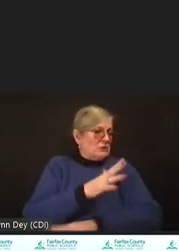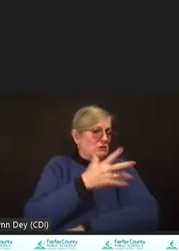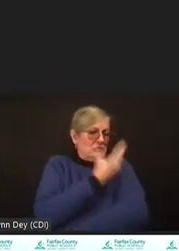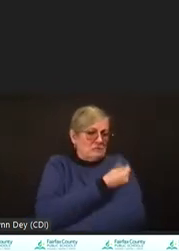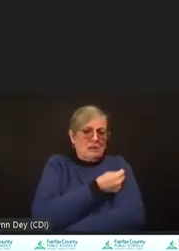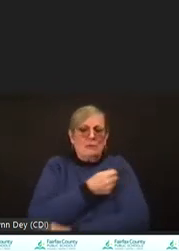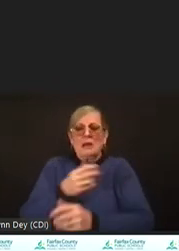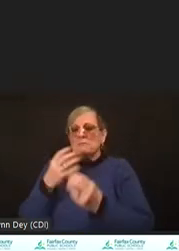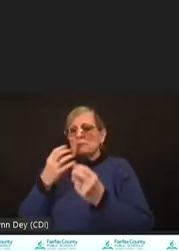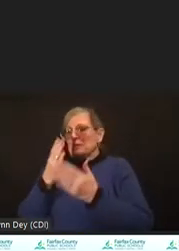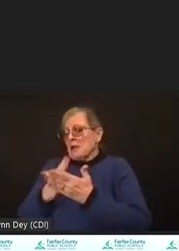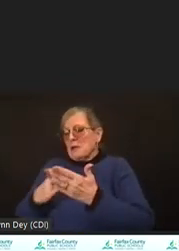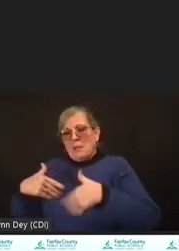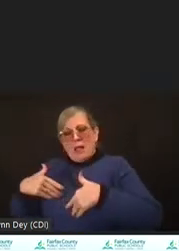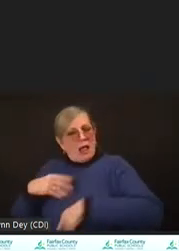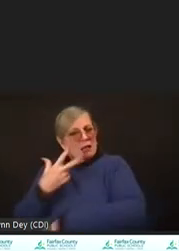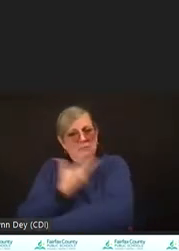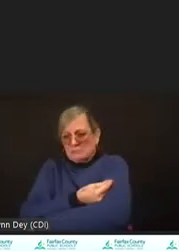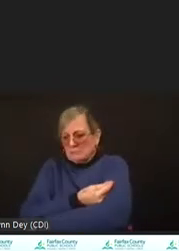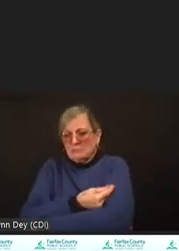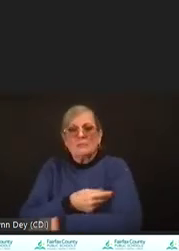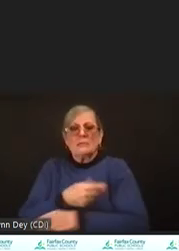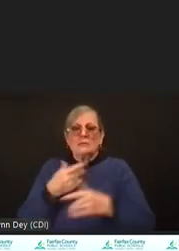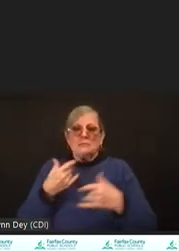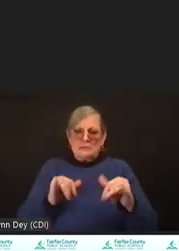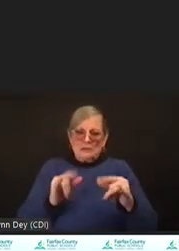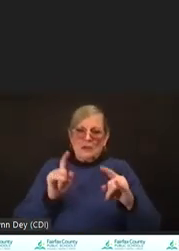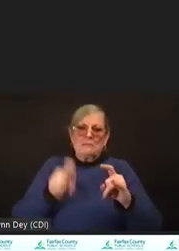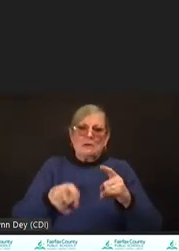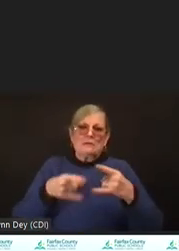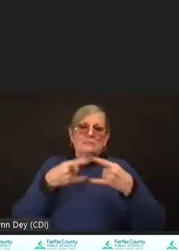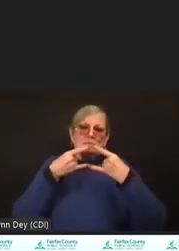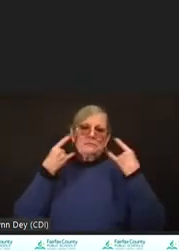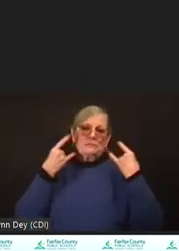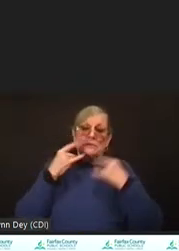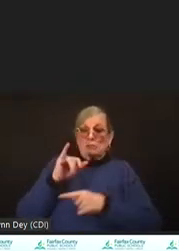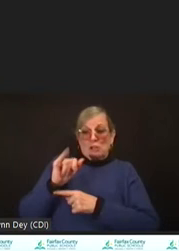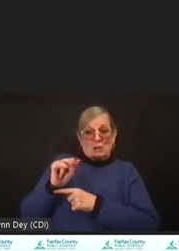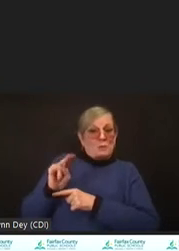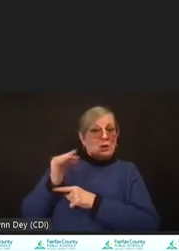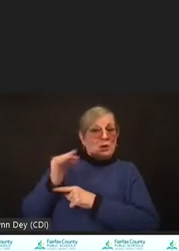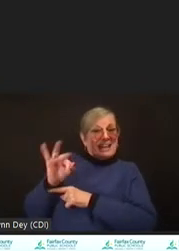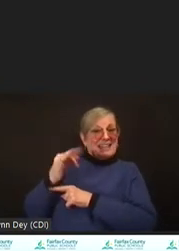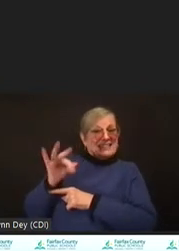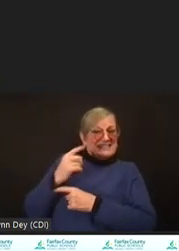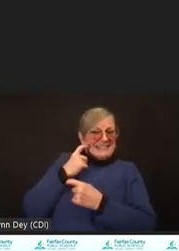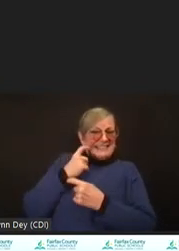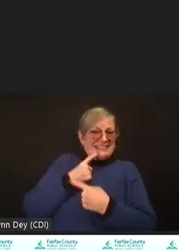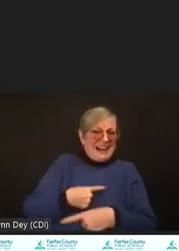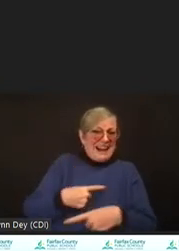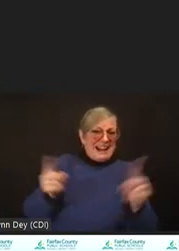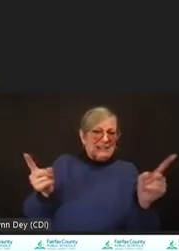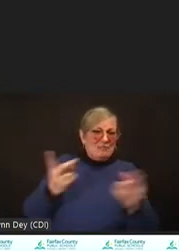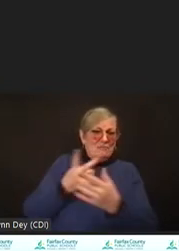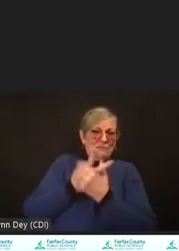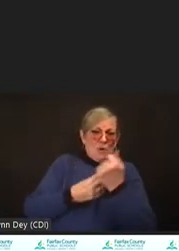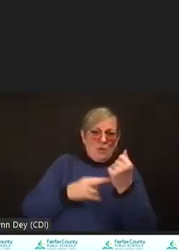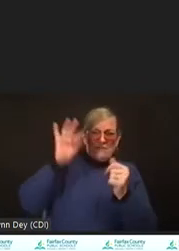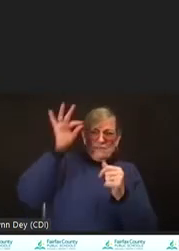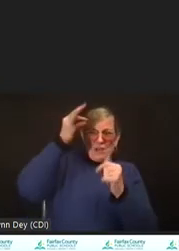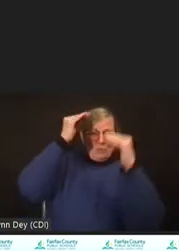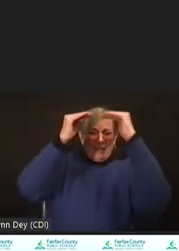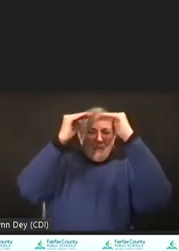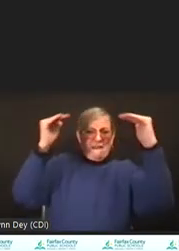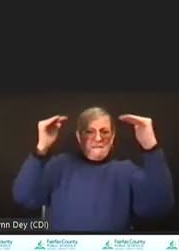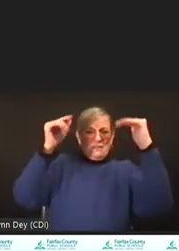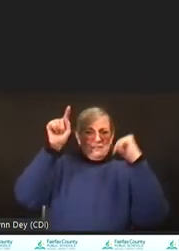current update as of January 19th. So as we see, both at the federal level and at the local level, when looking at high